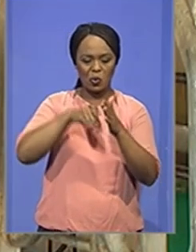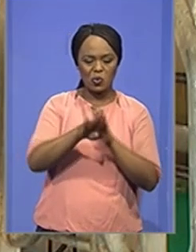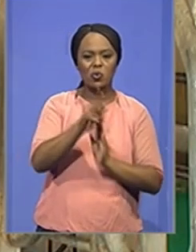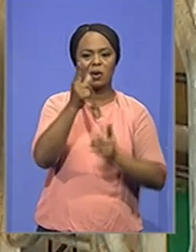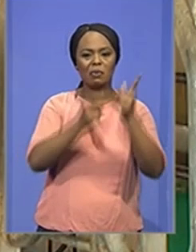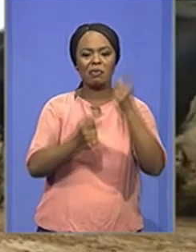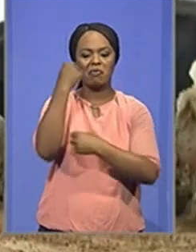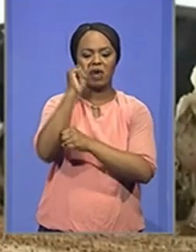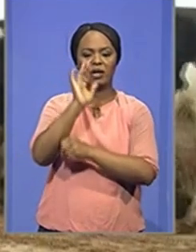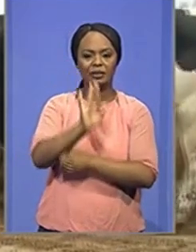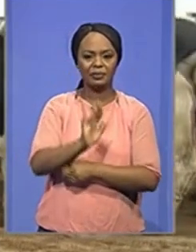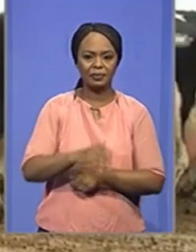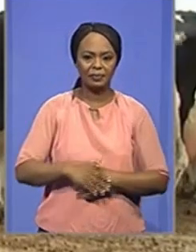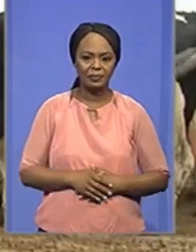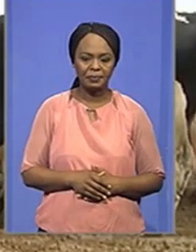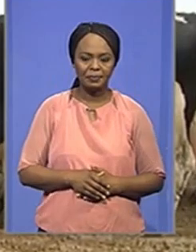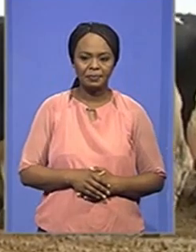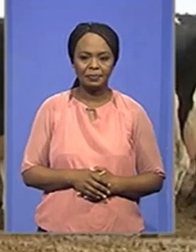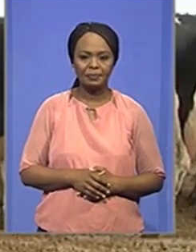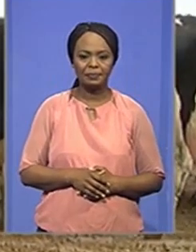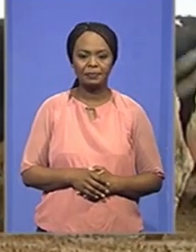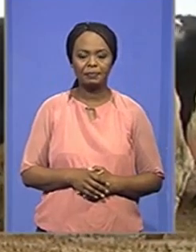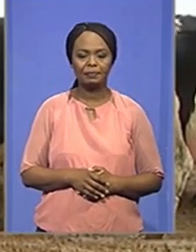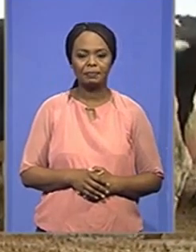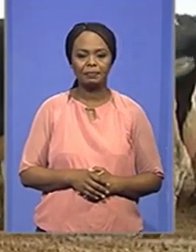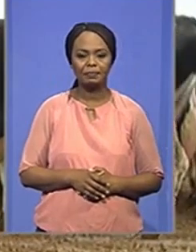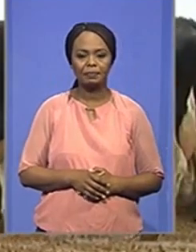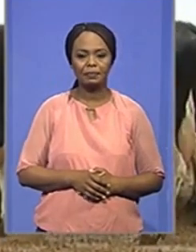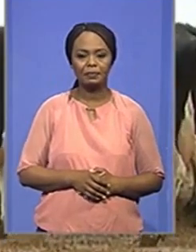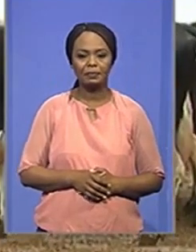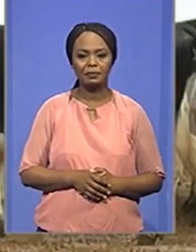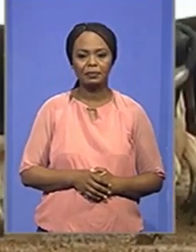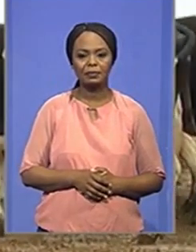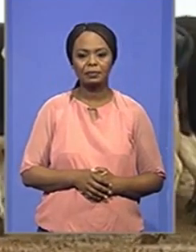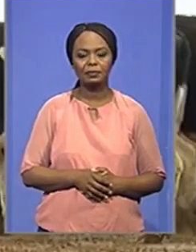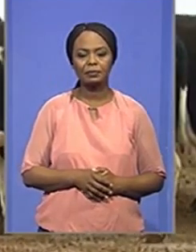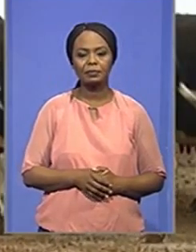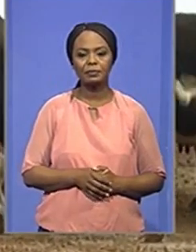mashi. Mpho Lepedi wa dikgang tsa SABC mo Riville.